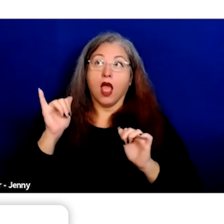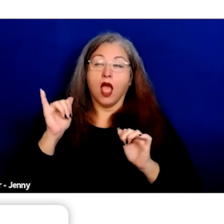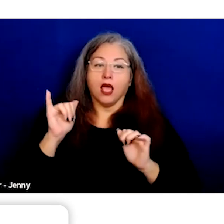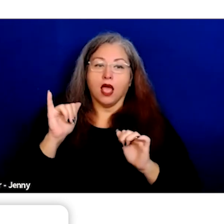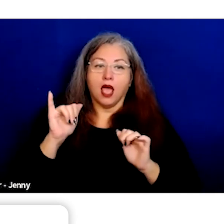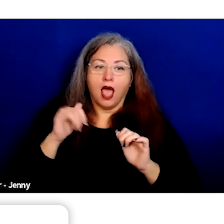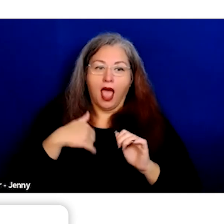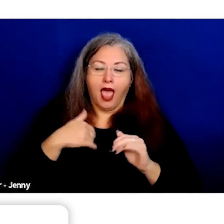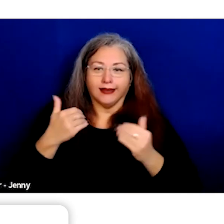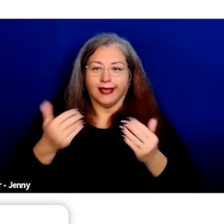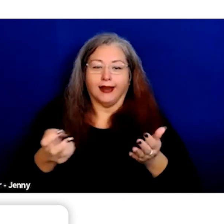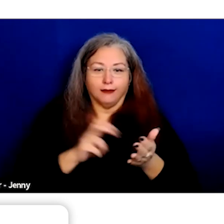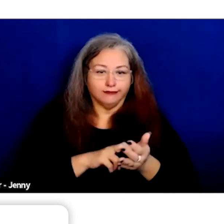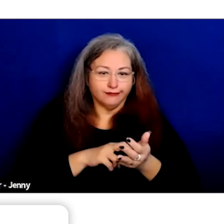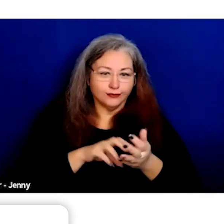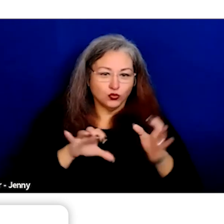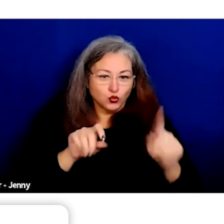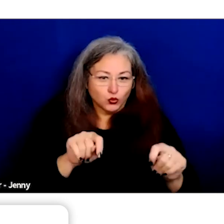do the fucking thing.